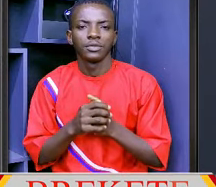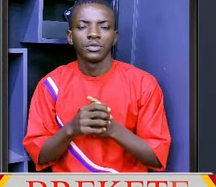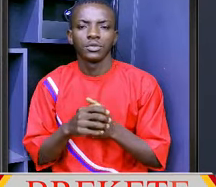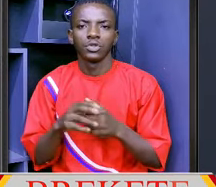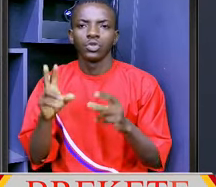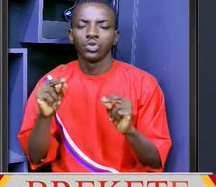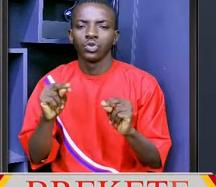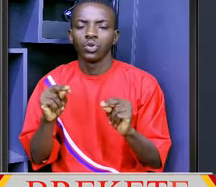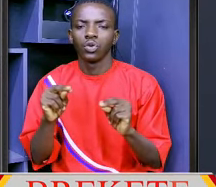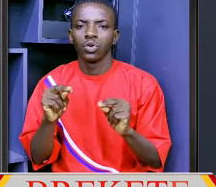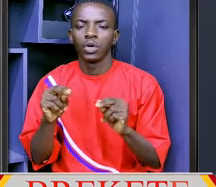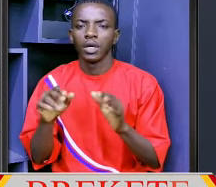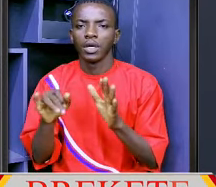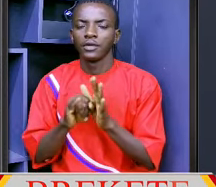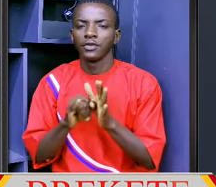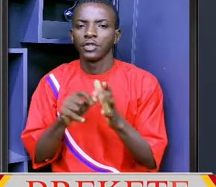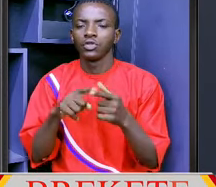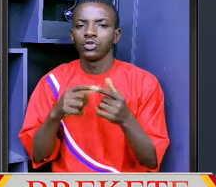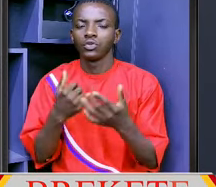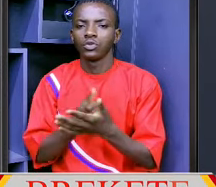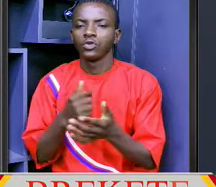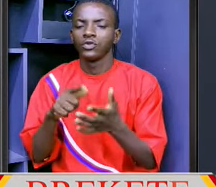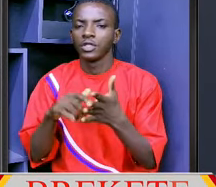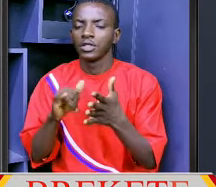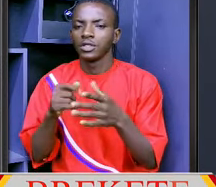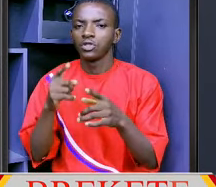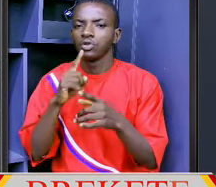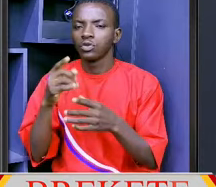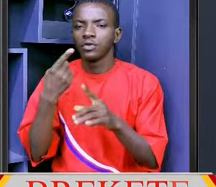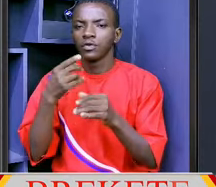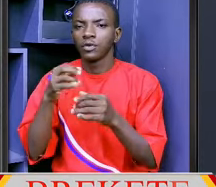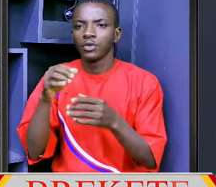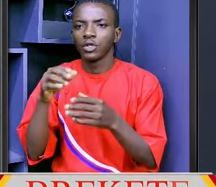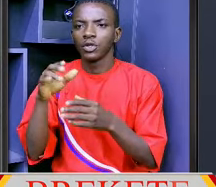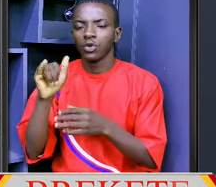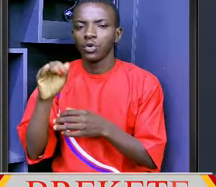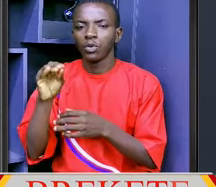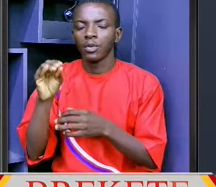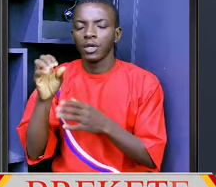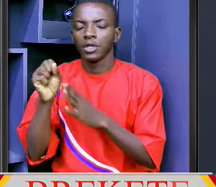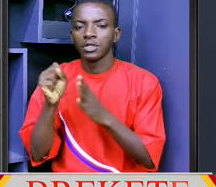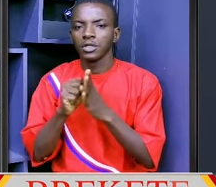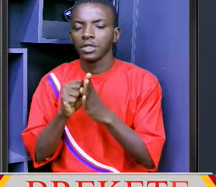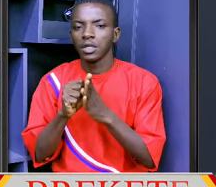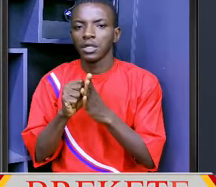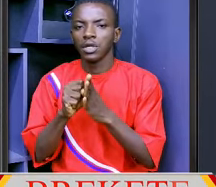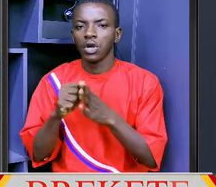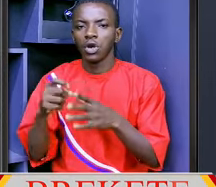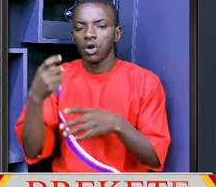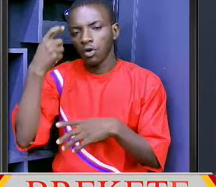No identification to prove that he is truly from the Yobe state government. Nothing.